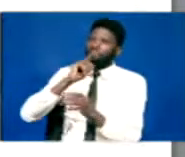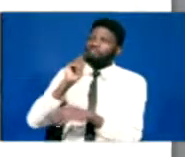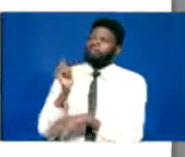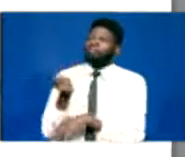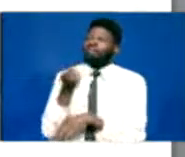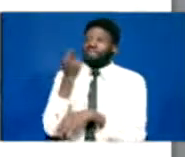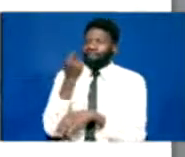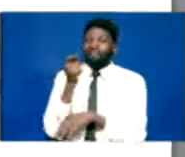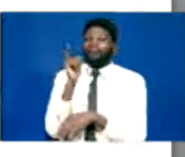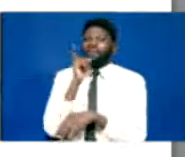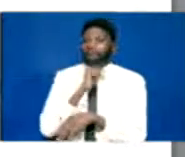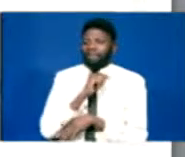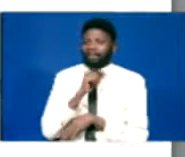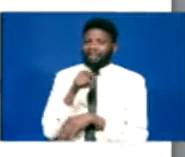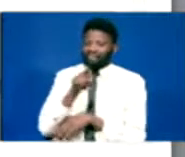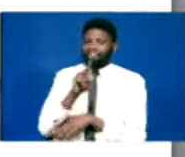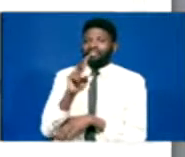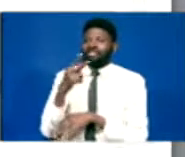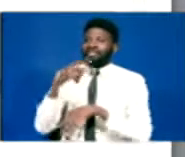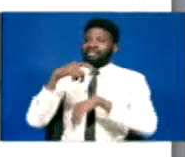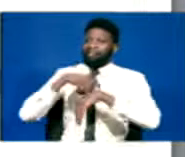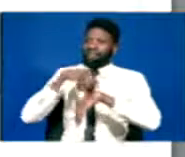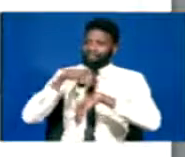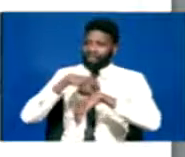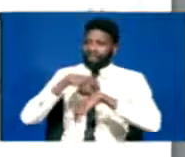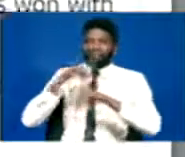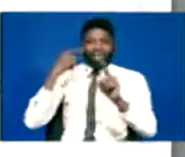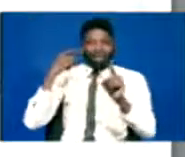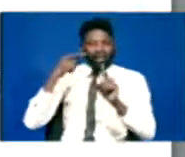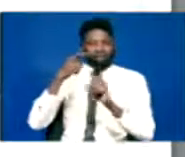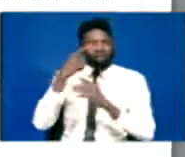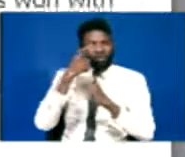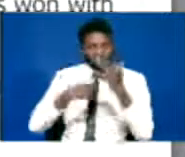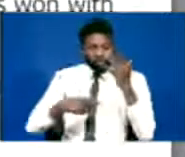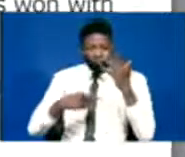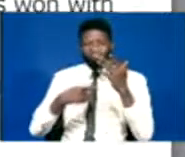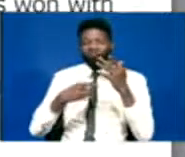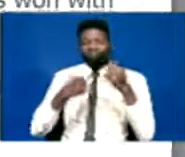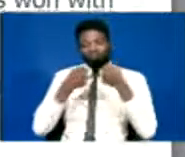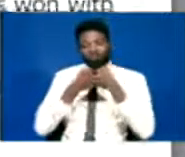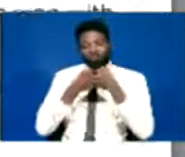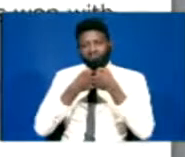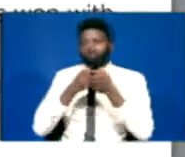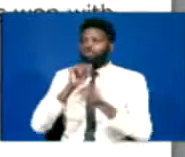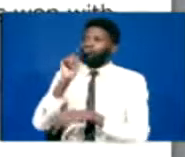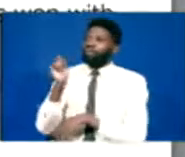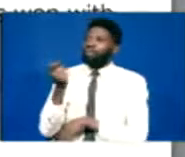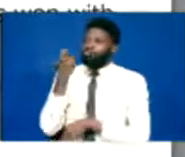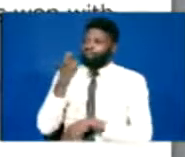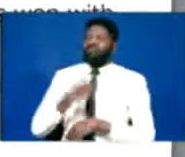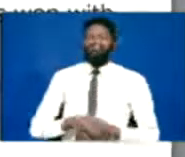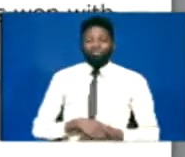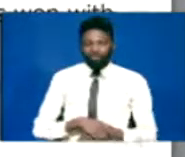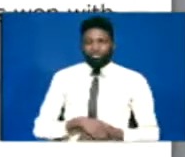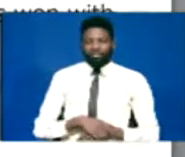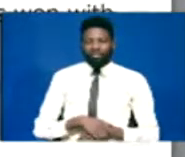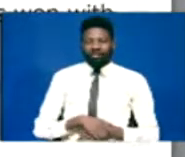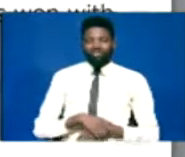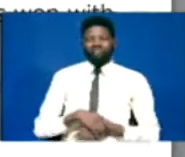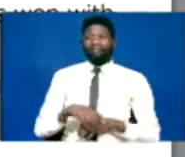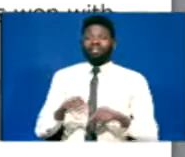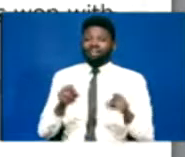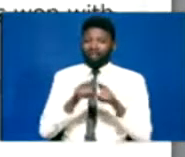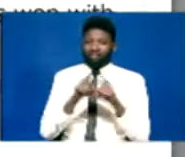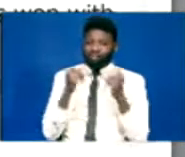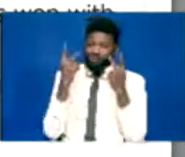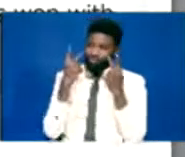seat, making that the second time that he went at it for presidency. Now, when you look back at this period